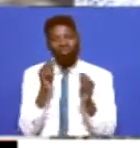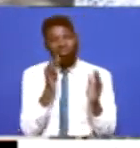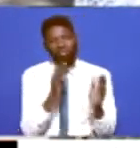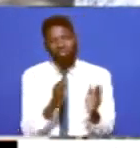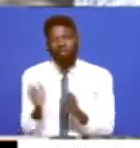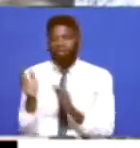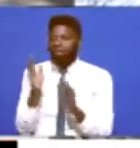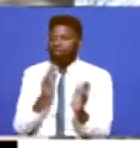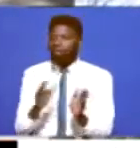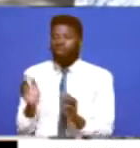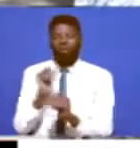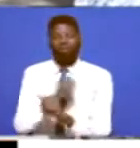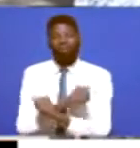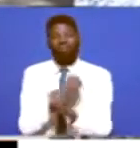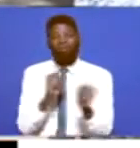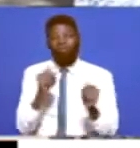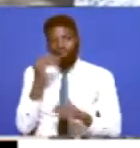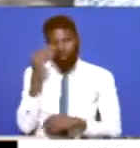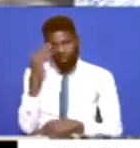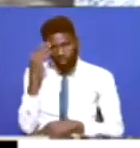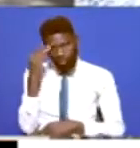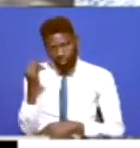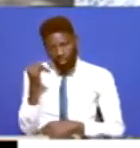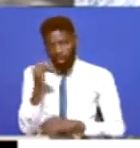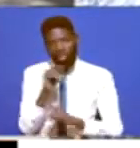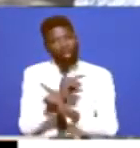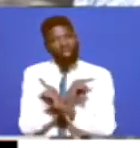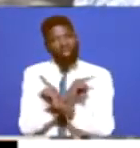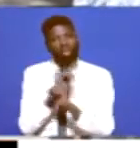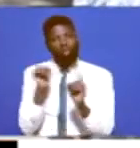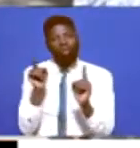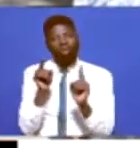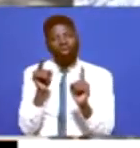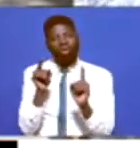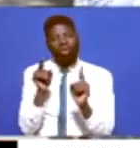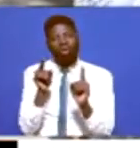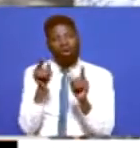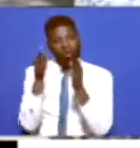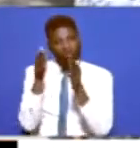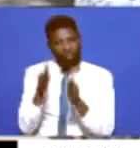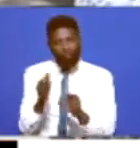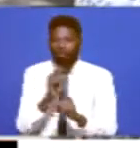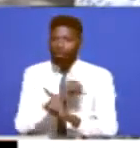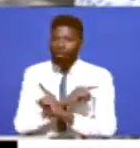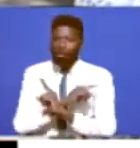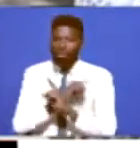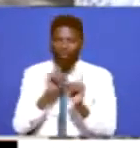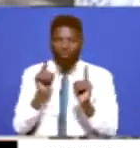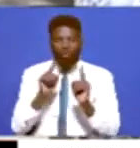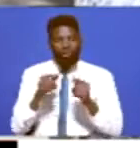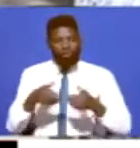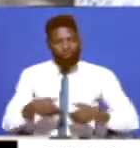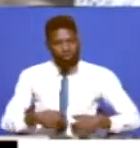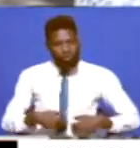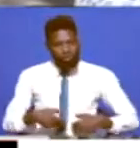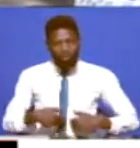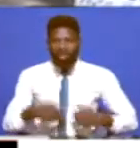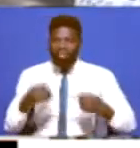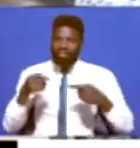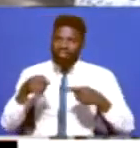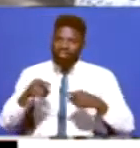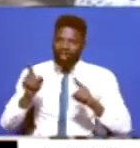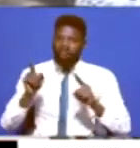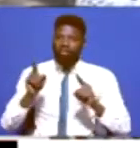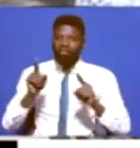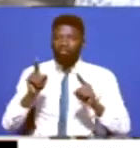because no one, no youth is able and has the